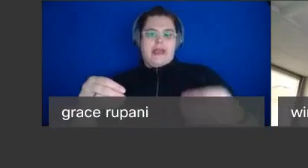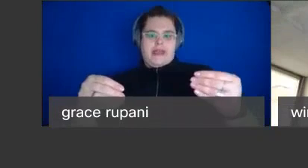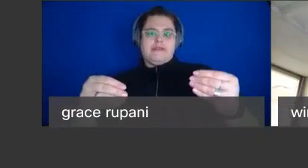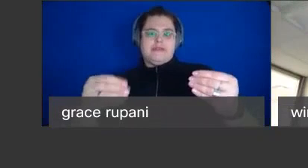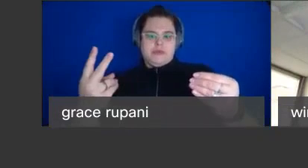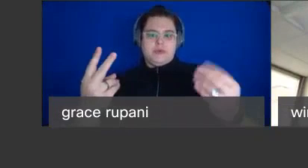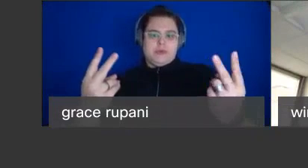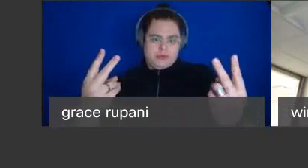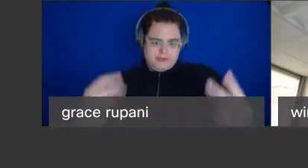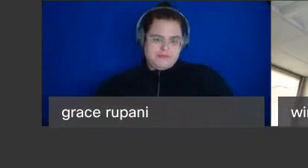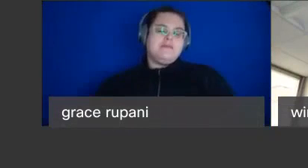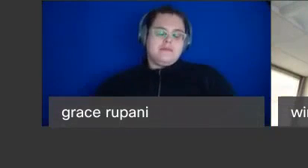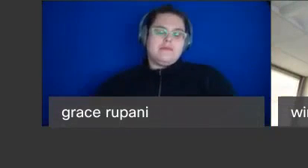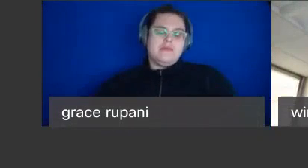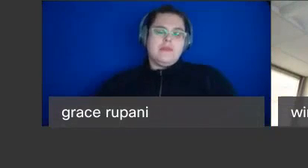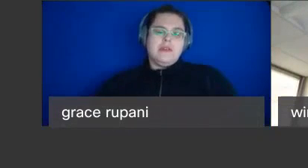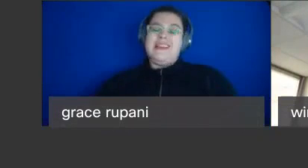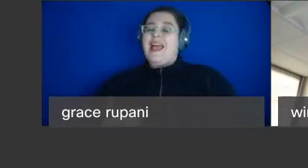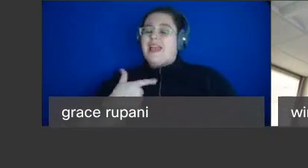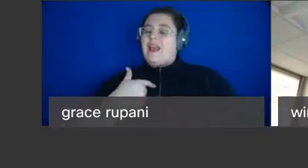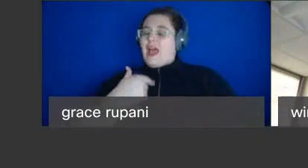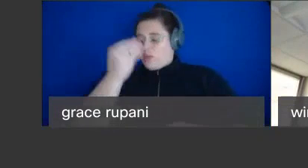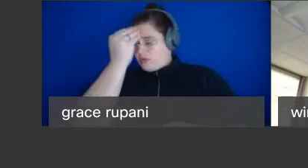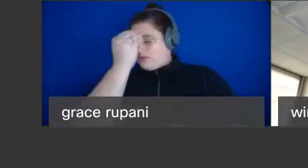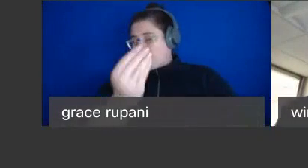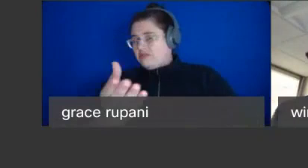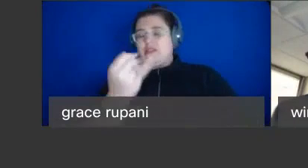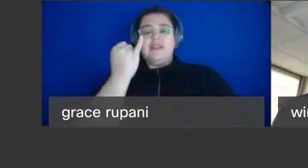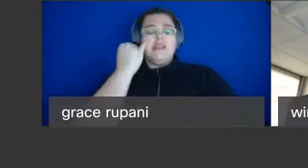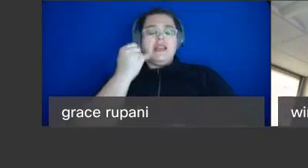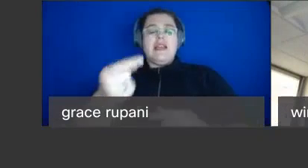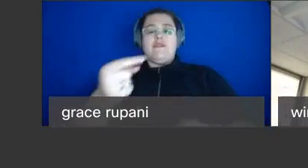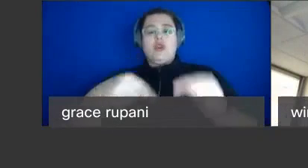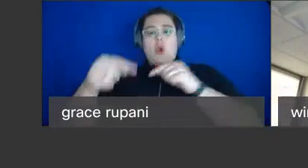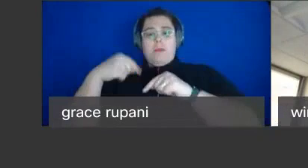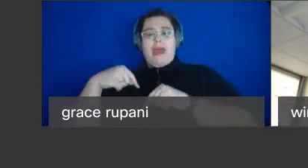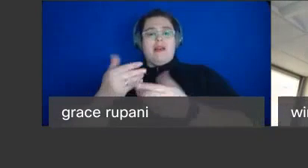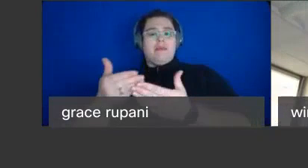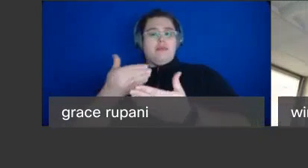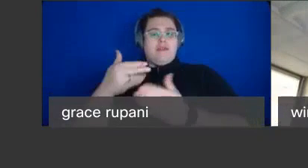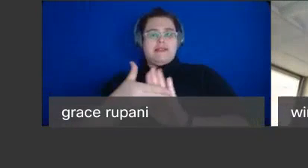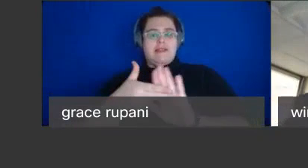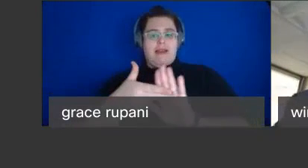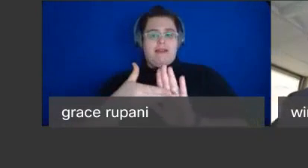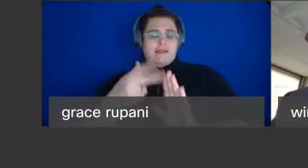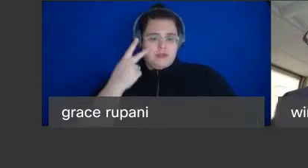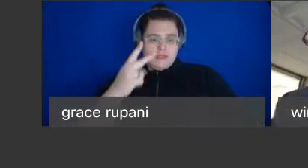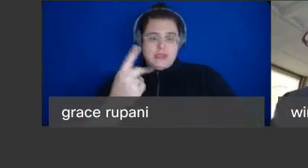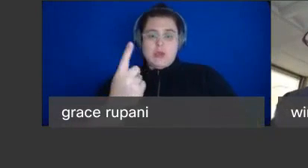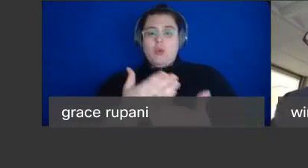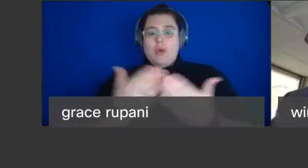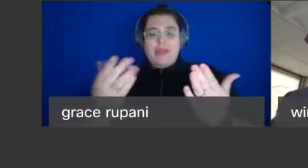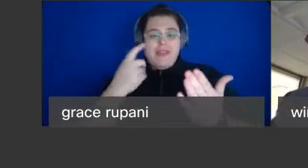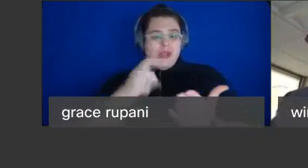I should note that if you go back to the slide, one of the things you'll note here is if you look at the